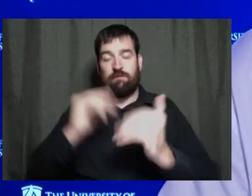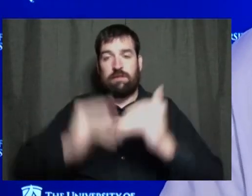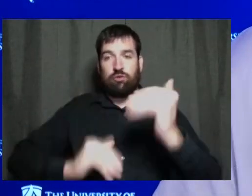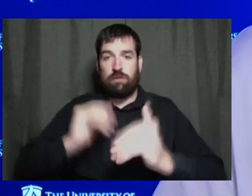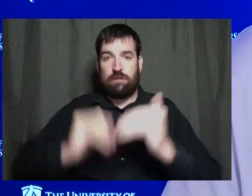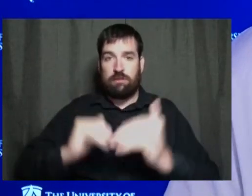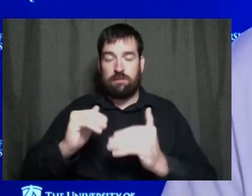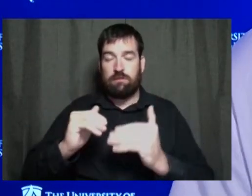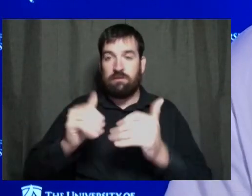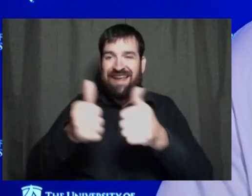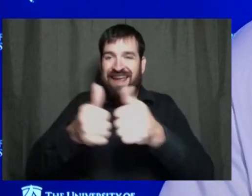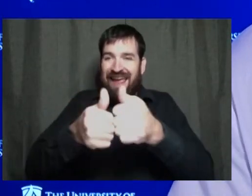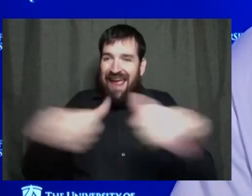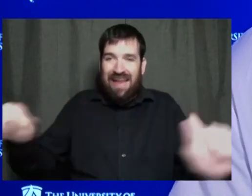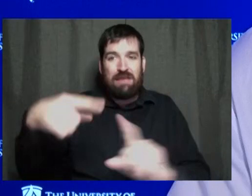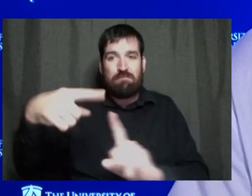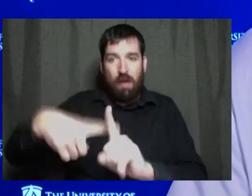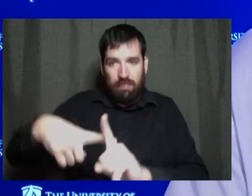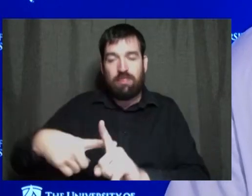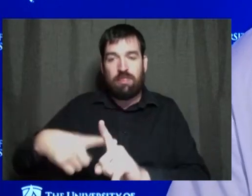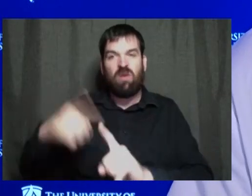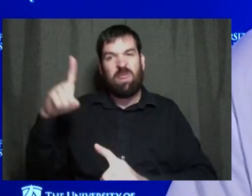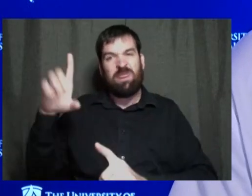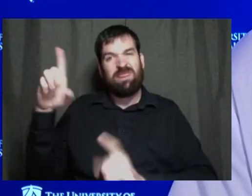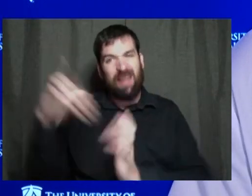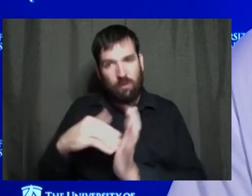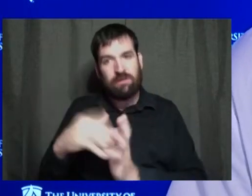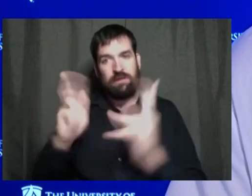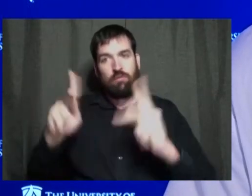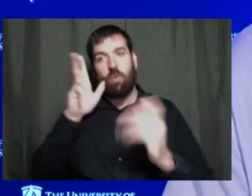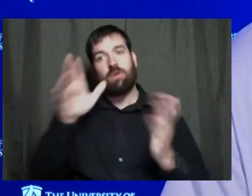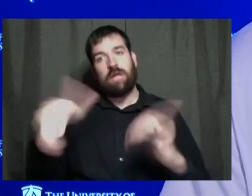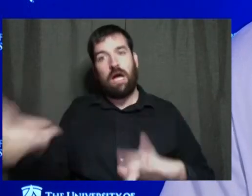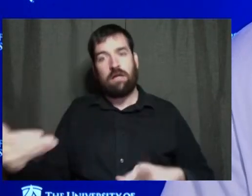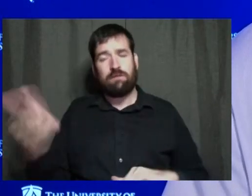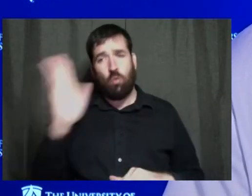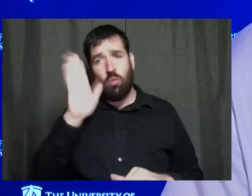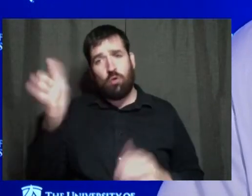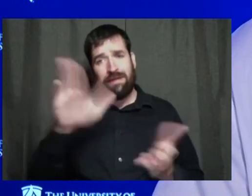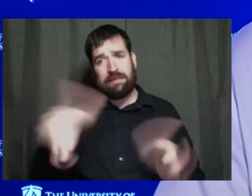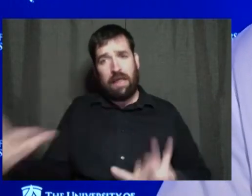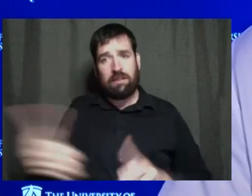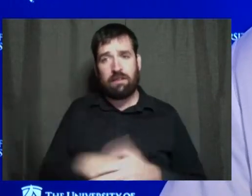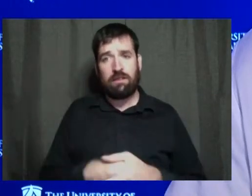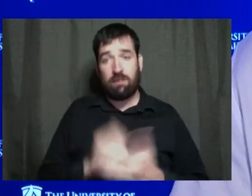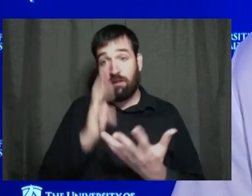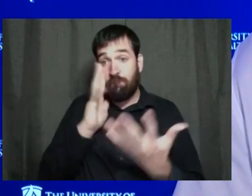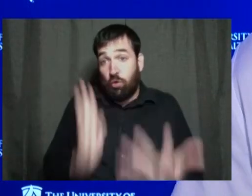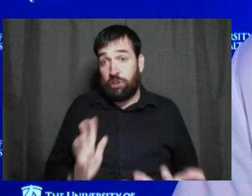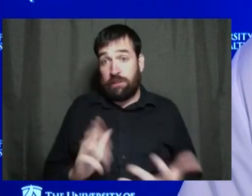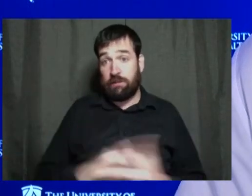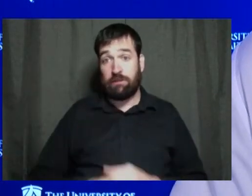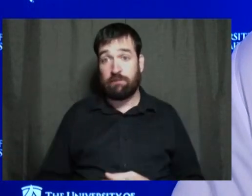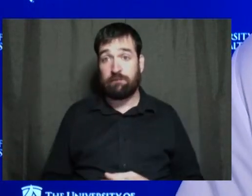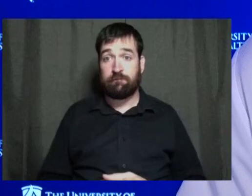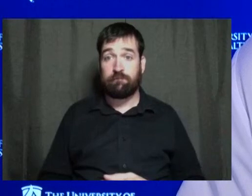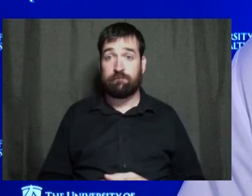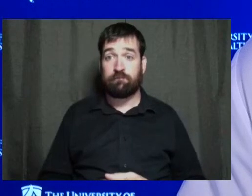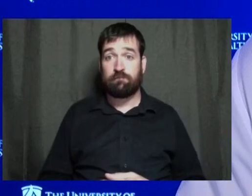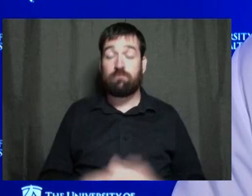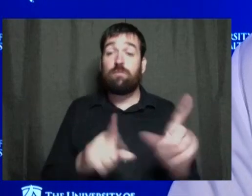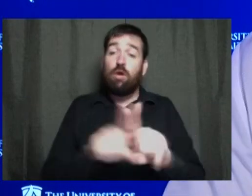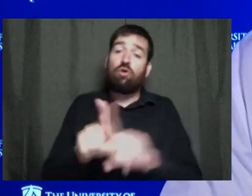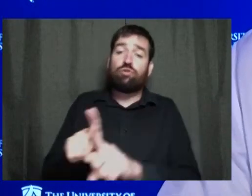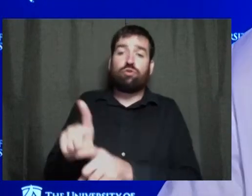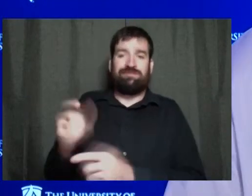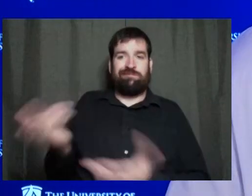any month will die. So we know there will be death, and it is unfortunate. So also in the United States, we know